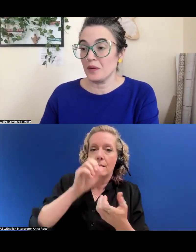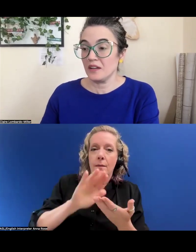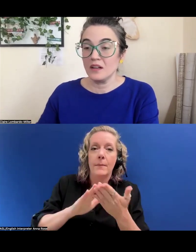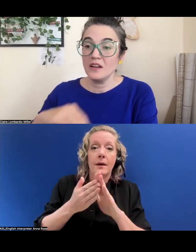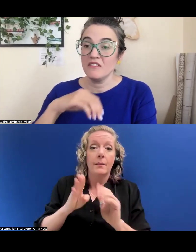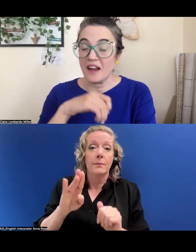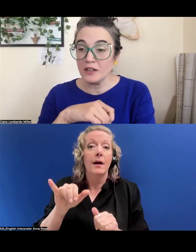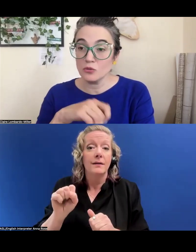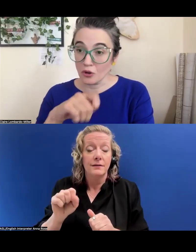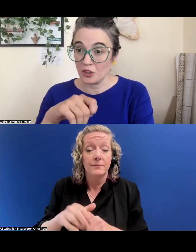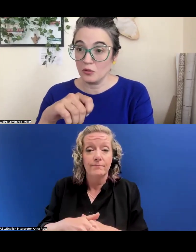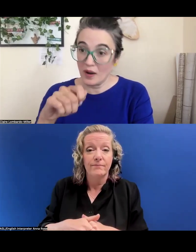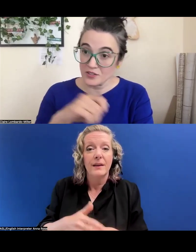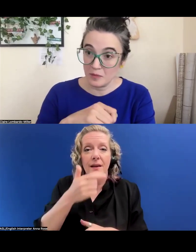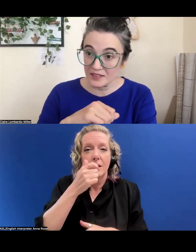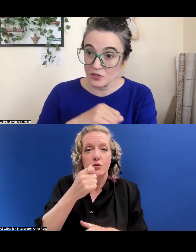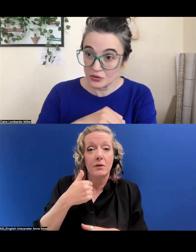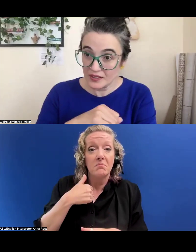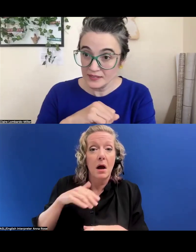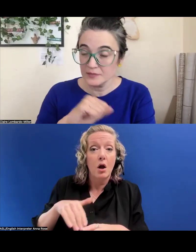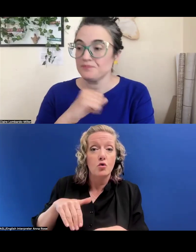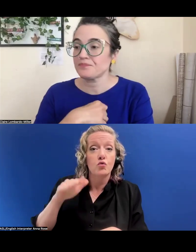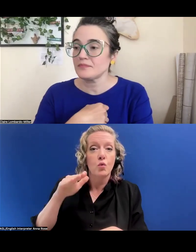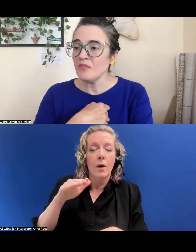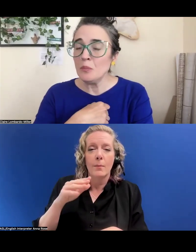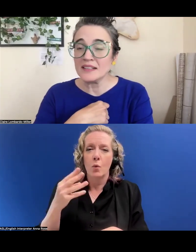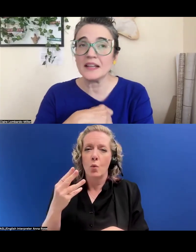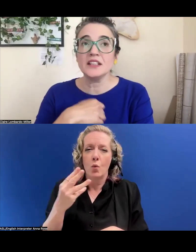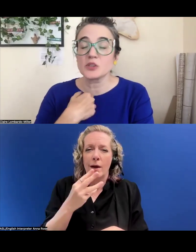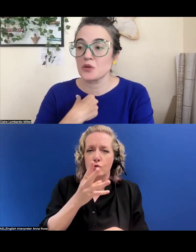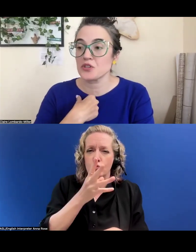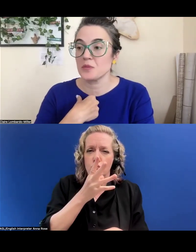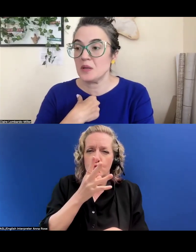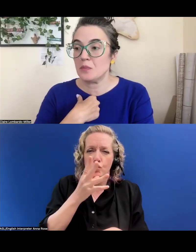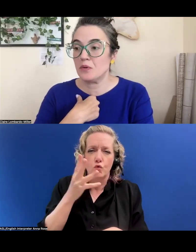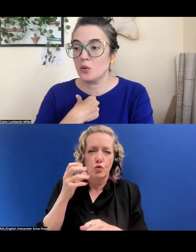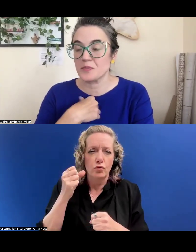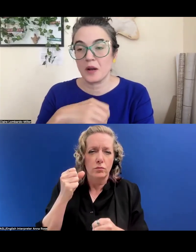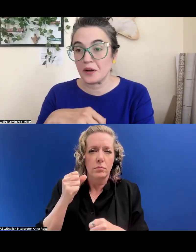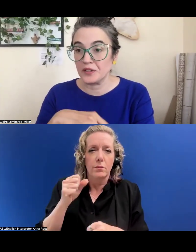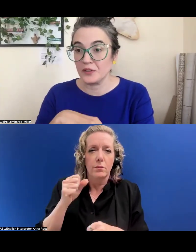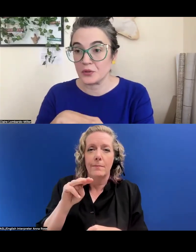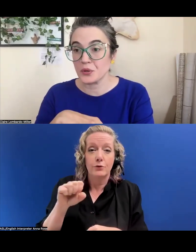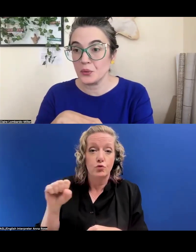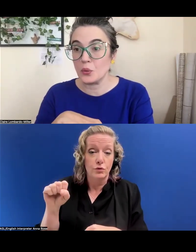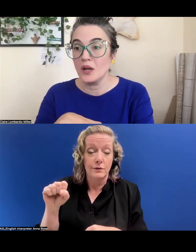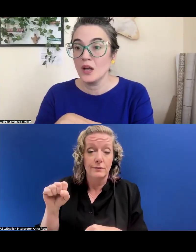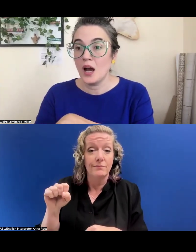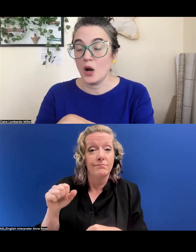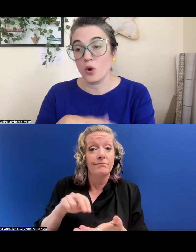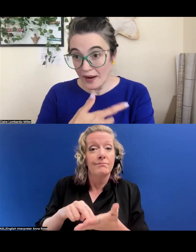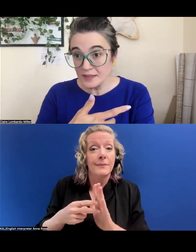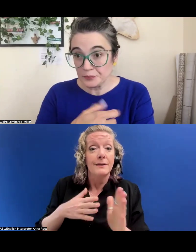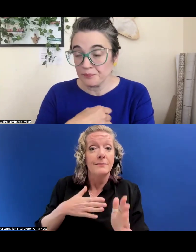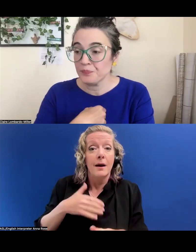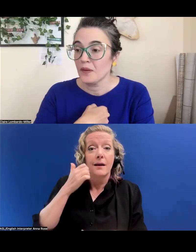growing up in very rural Western Massachusetts. My daily exposure to people was primarily those who